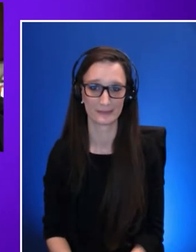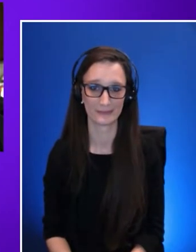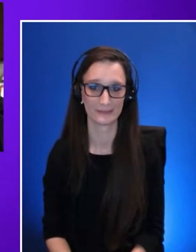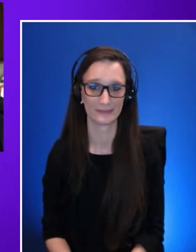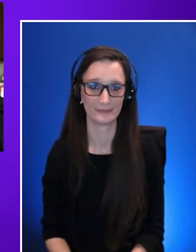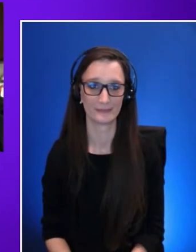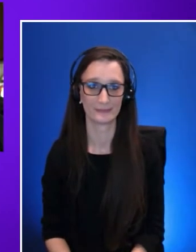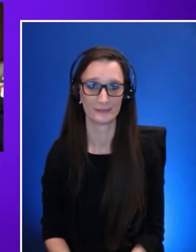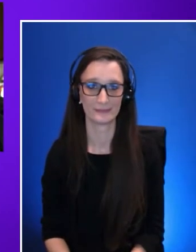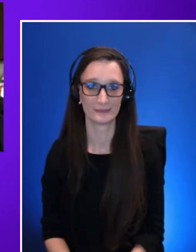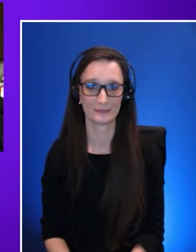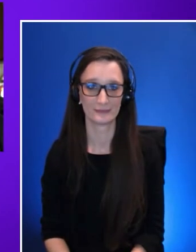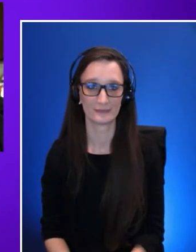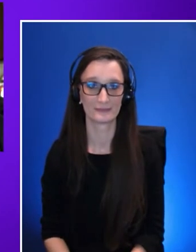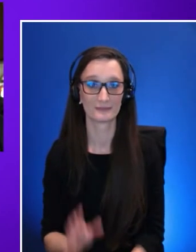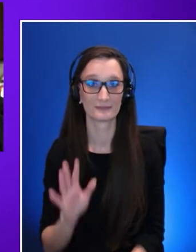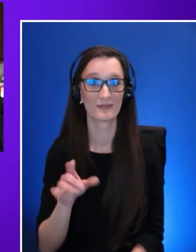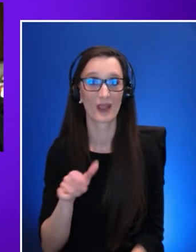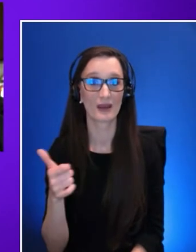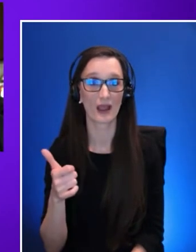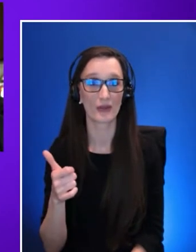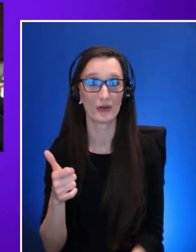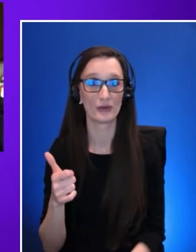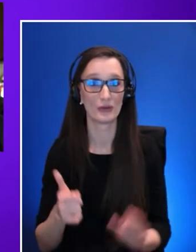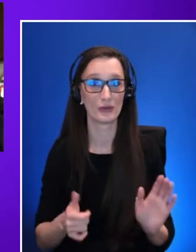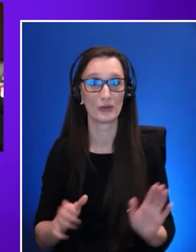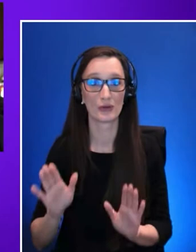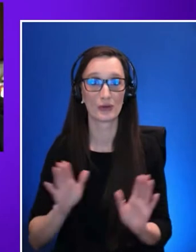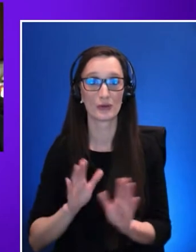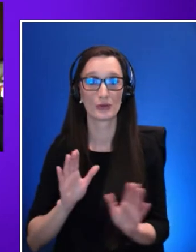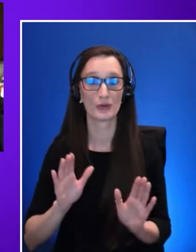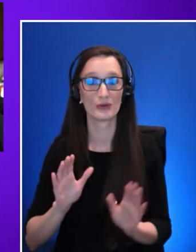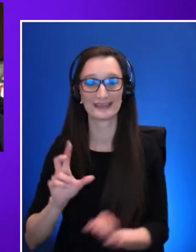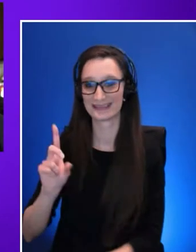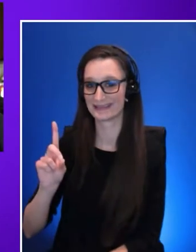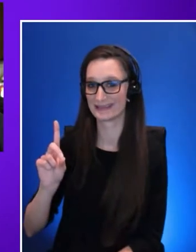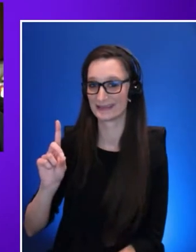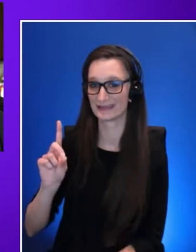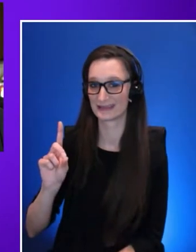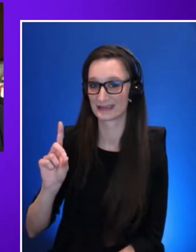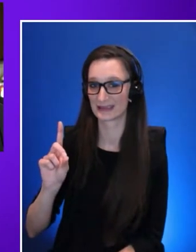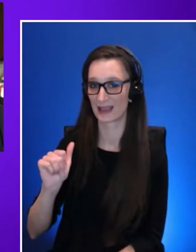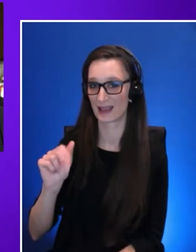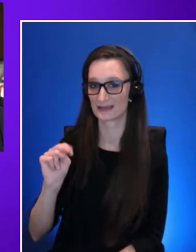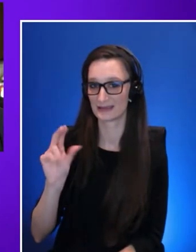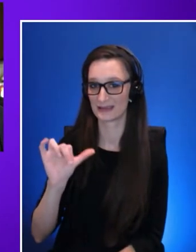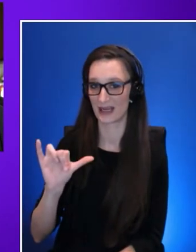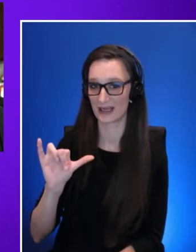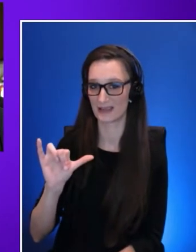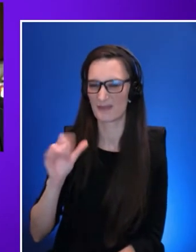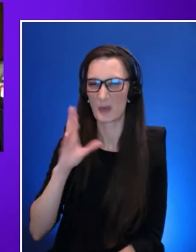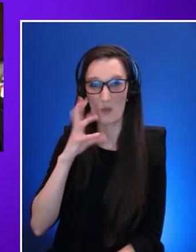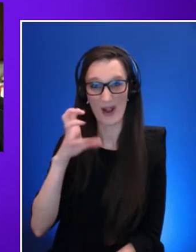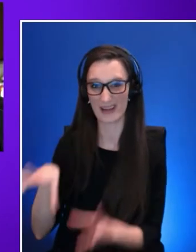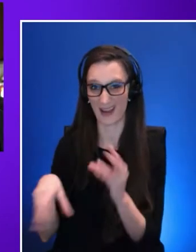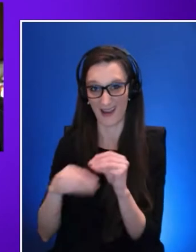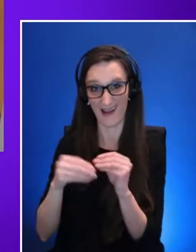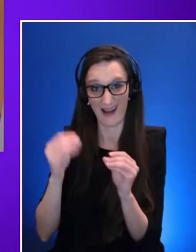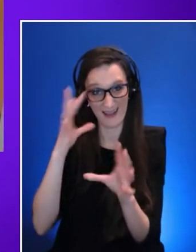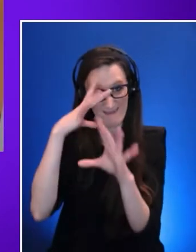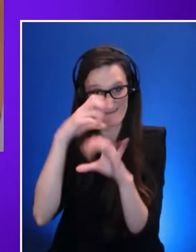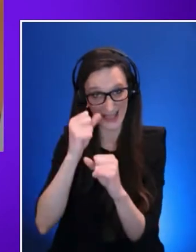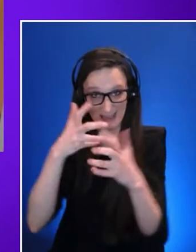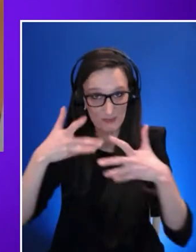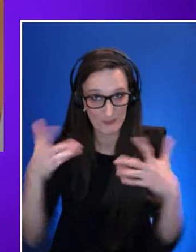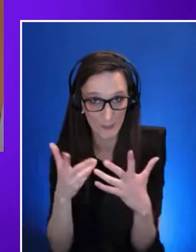I think anybody else? Too, I was just going to add to this. What's fascinating too is that when these technologies get